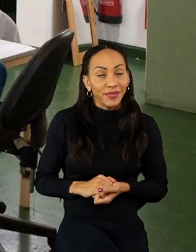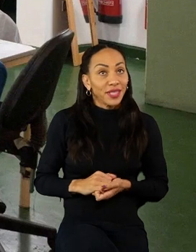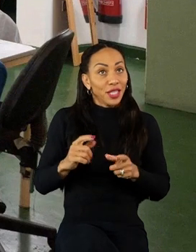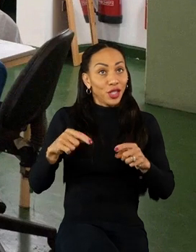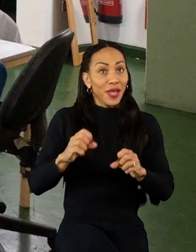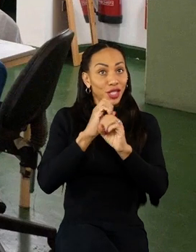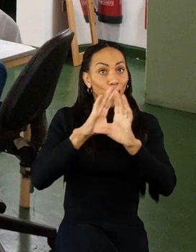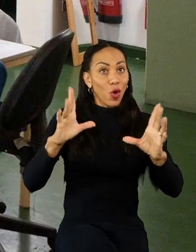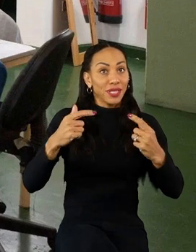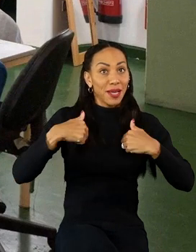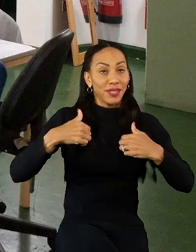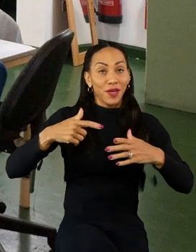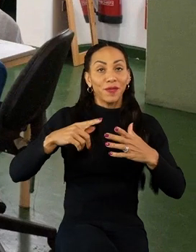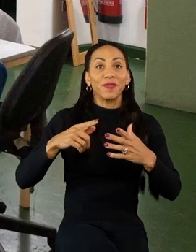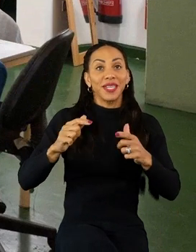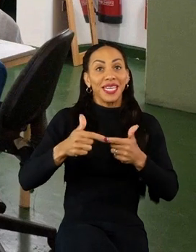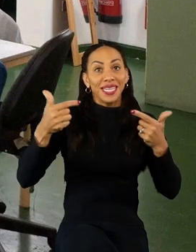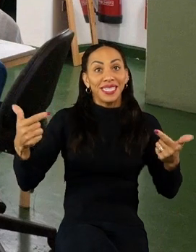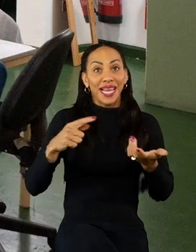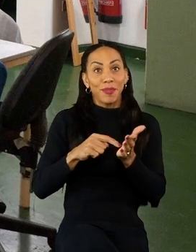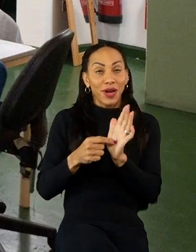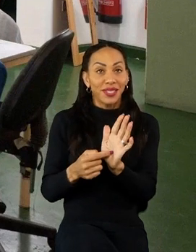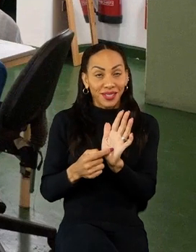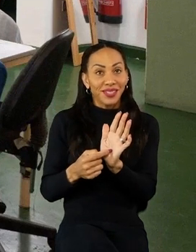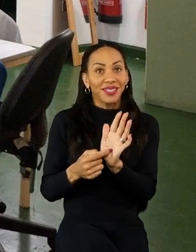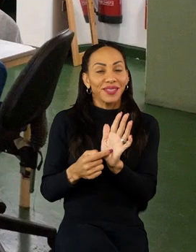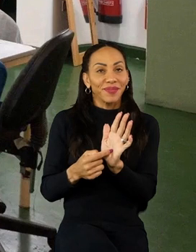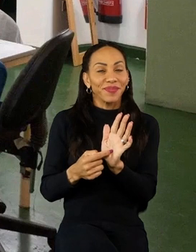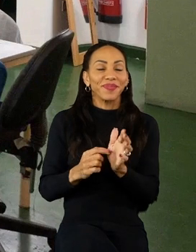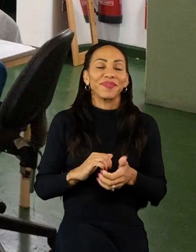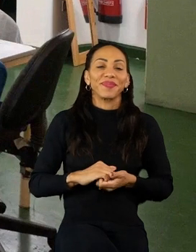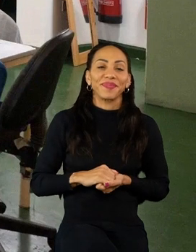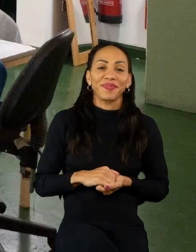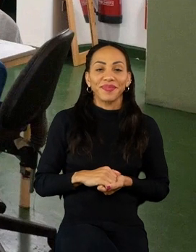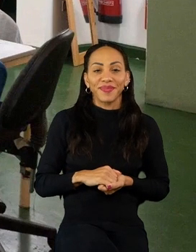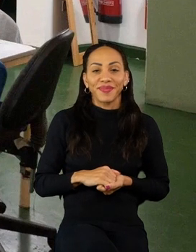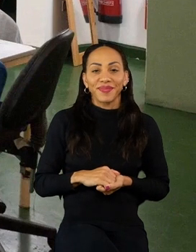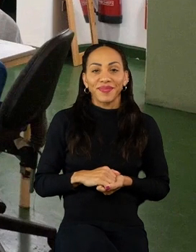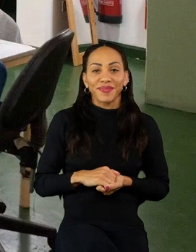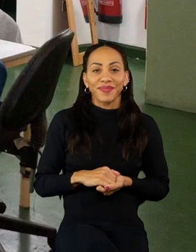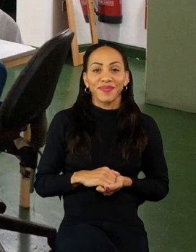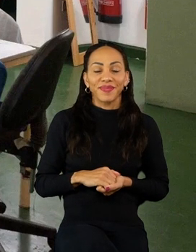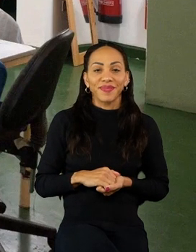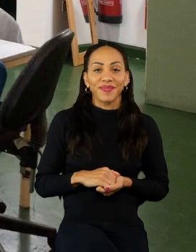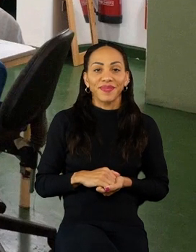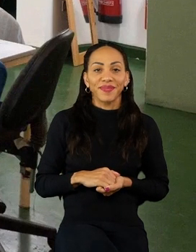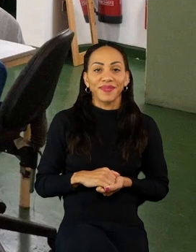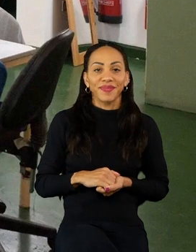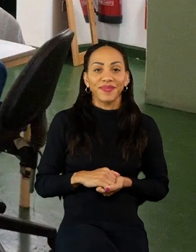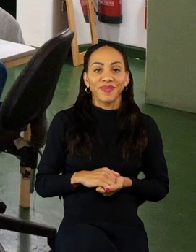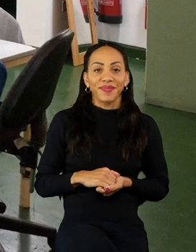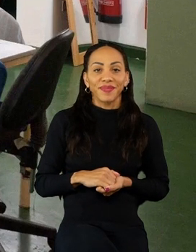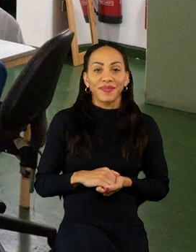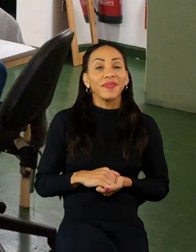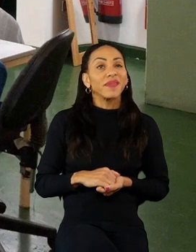So that is really the concept of the project. That's literally all we're trying to do here. And that really was born out of